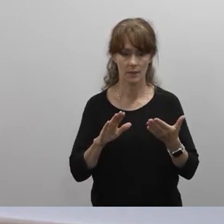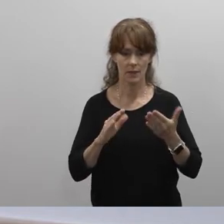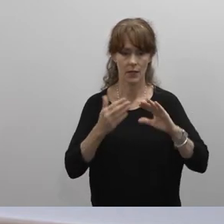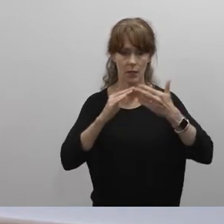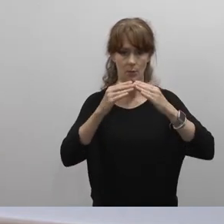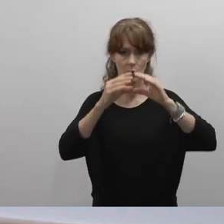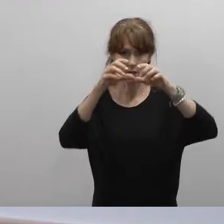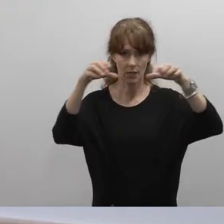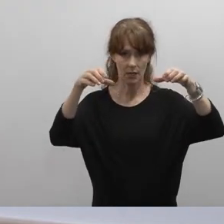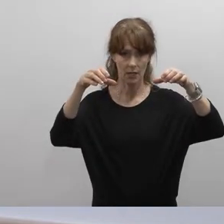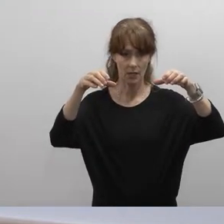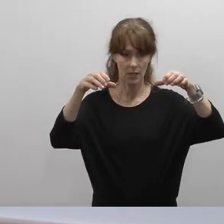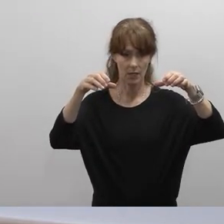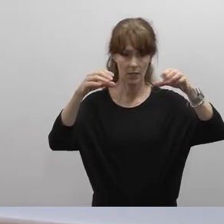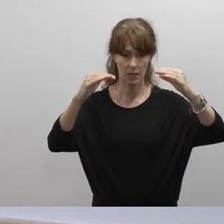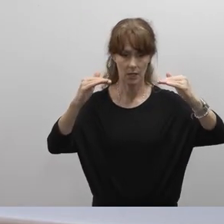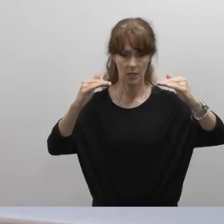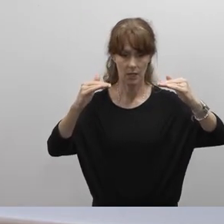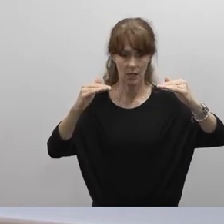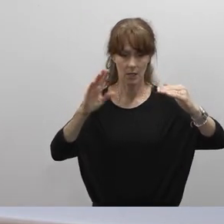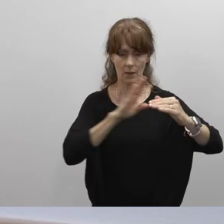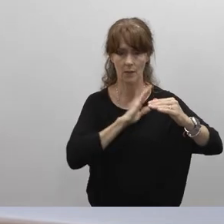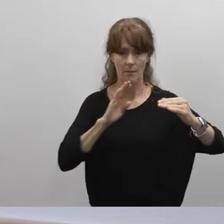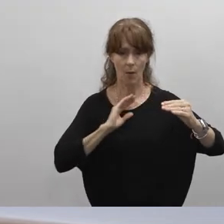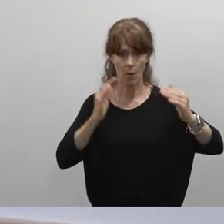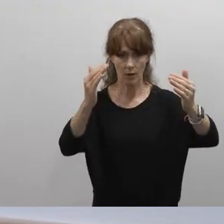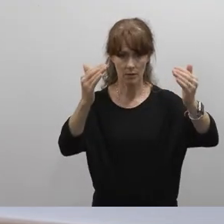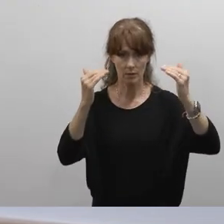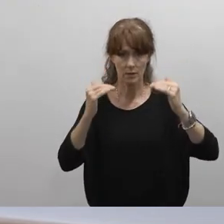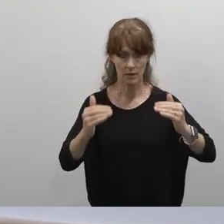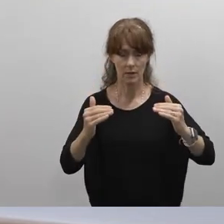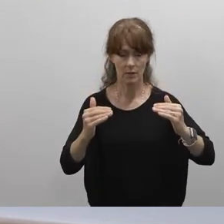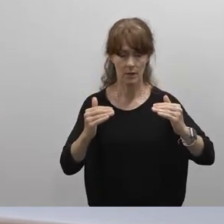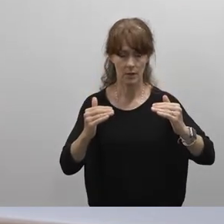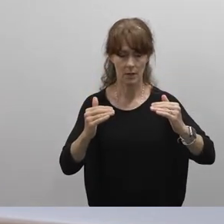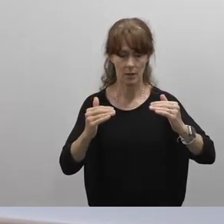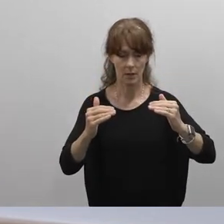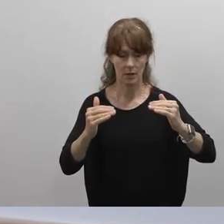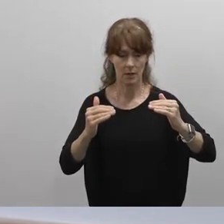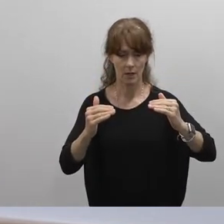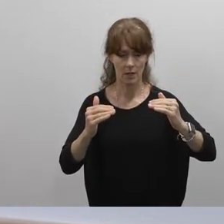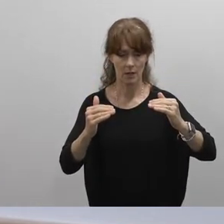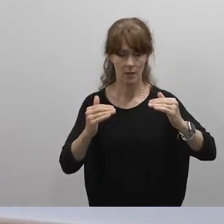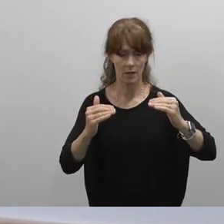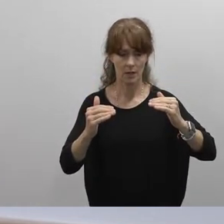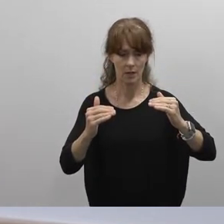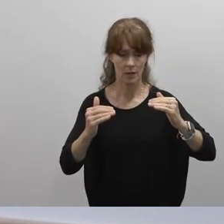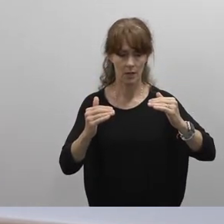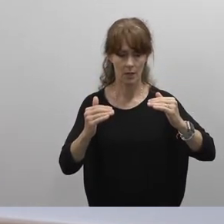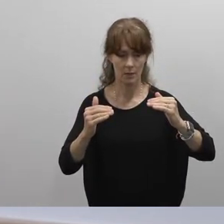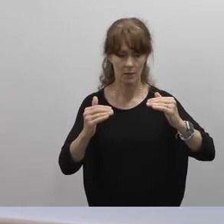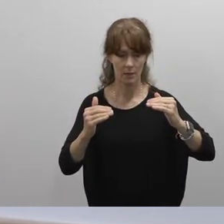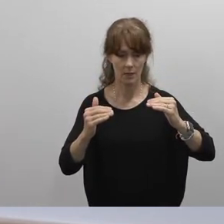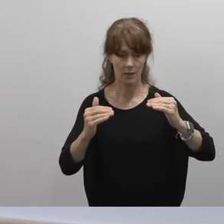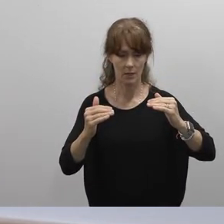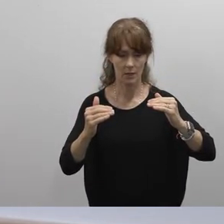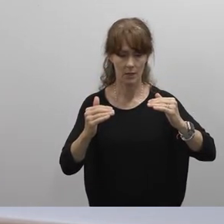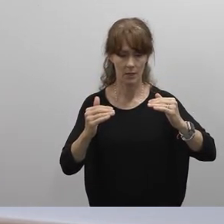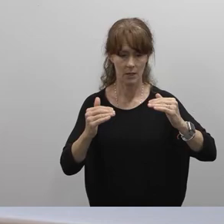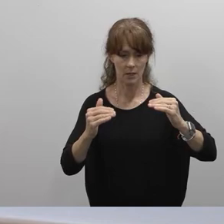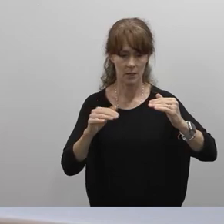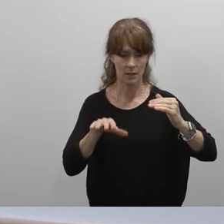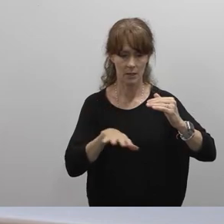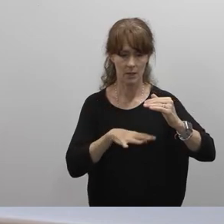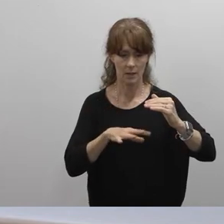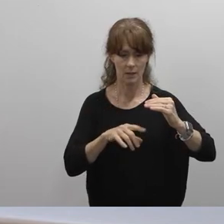top, then there's the board, which is kind of in between the community